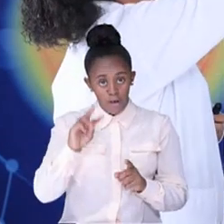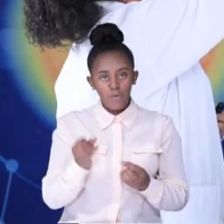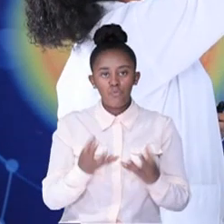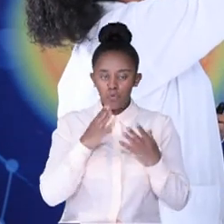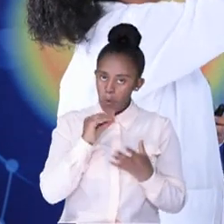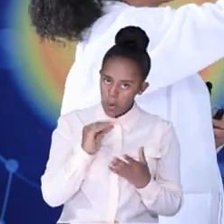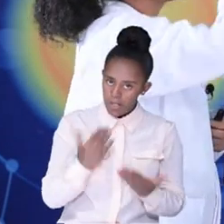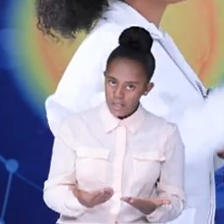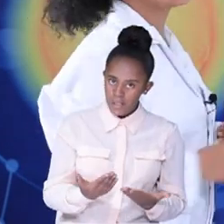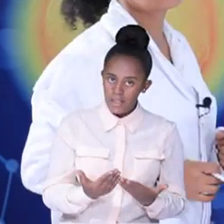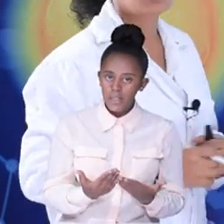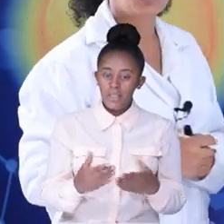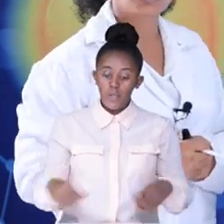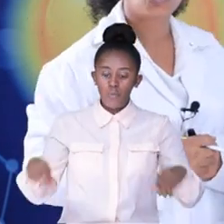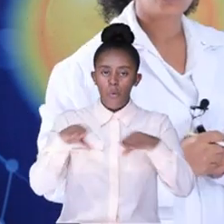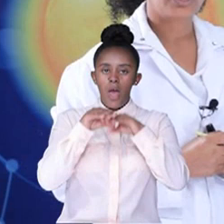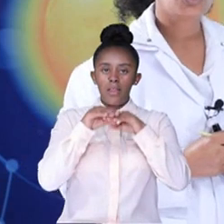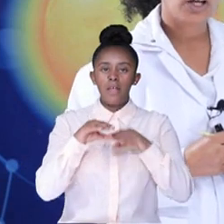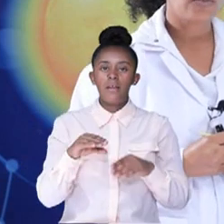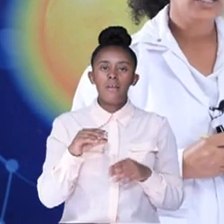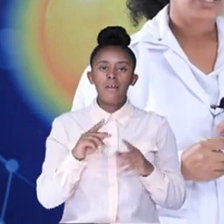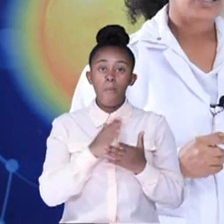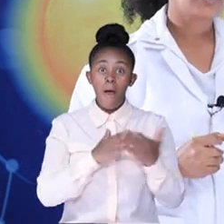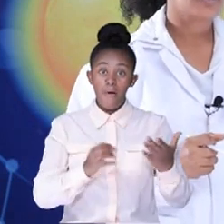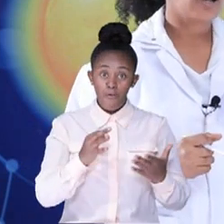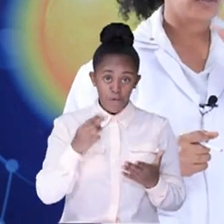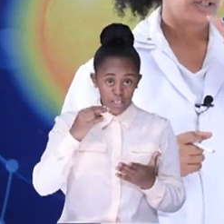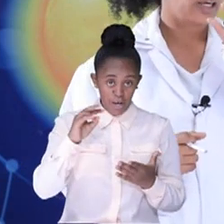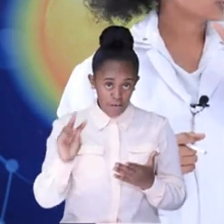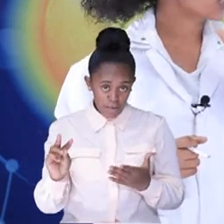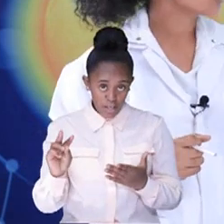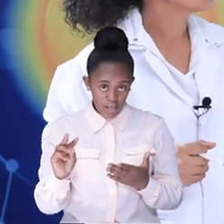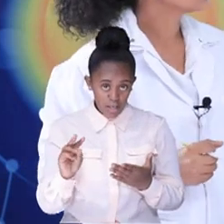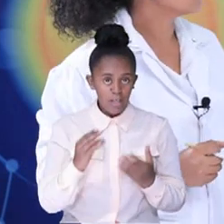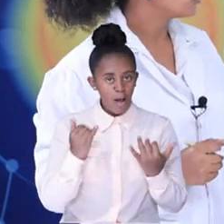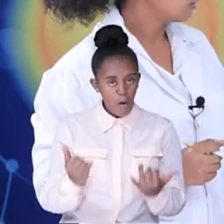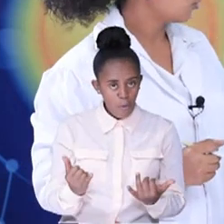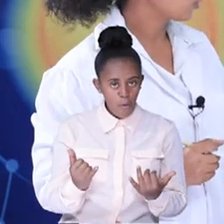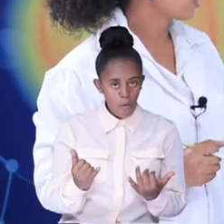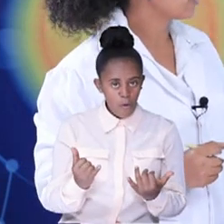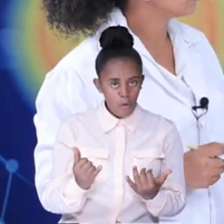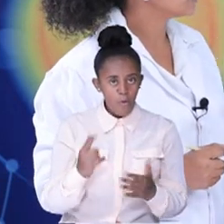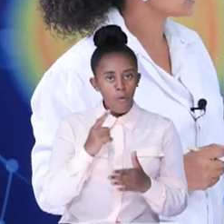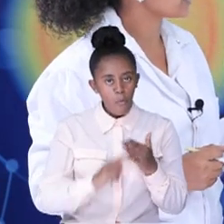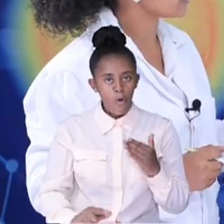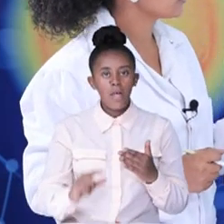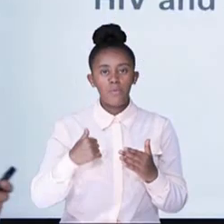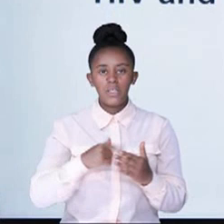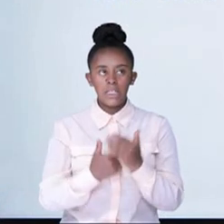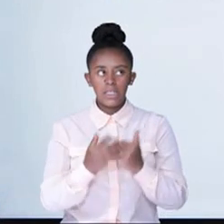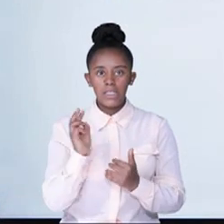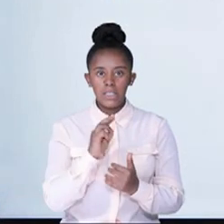much about the introductory part of HIV, let's have a check on what we have